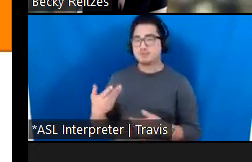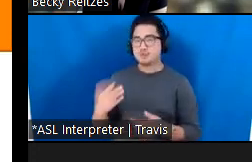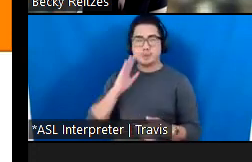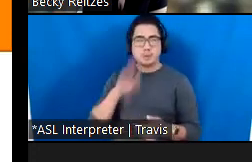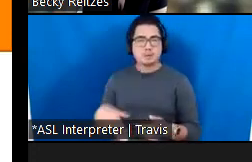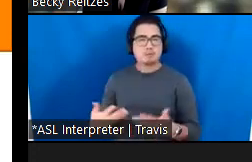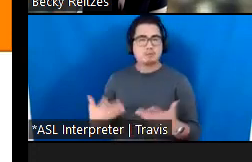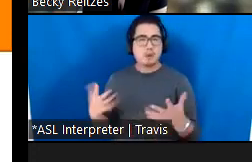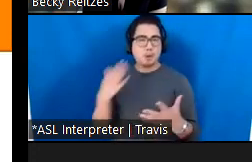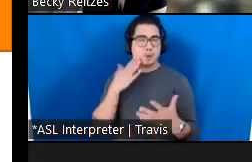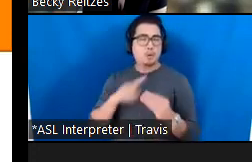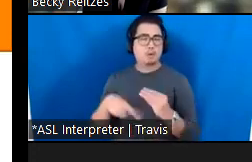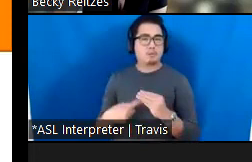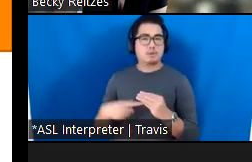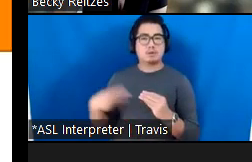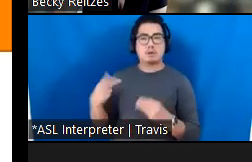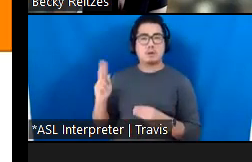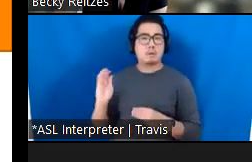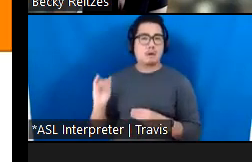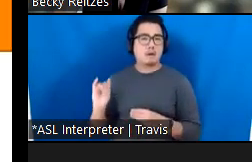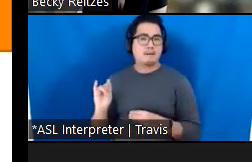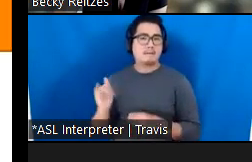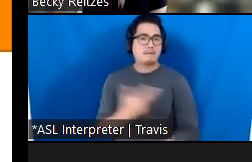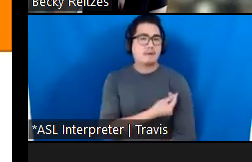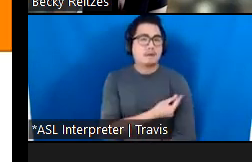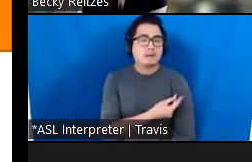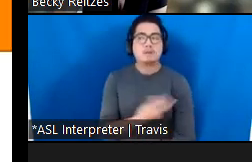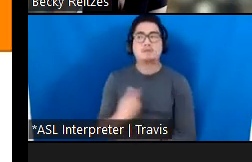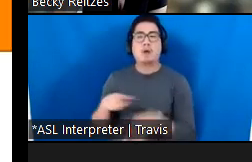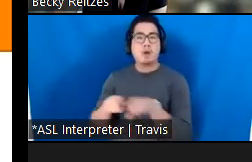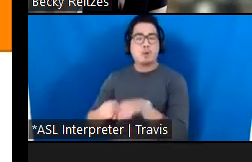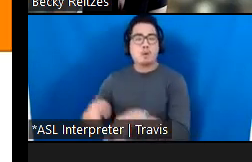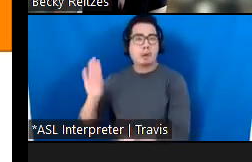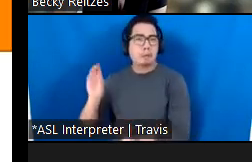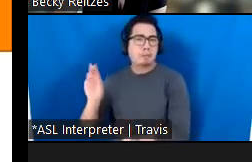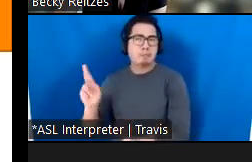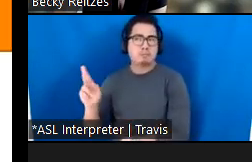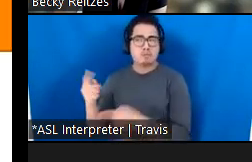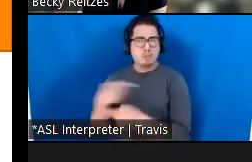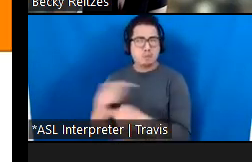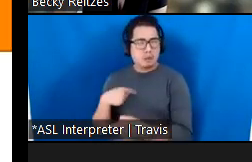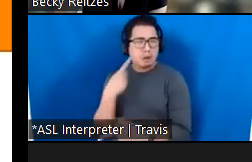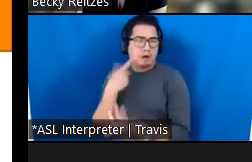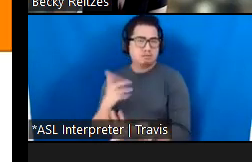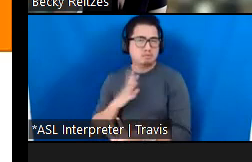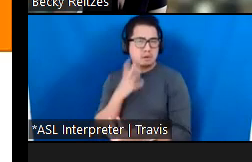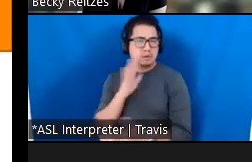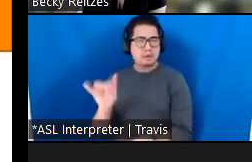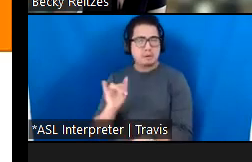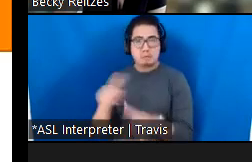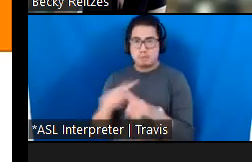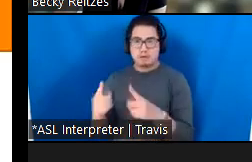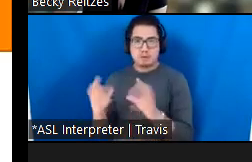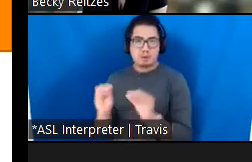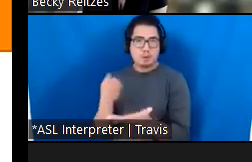reason to think that this wasn't true, but it's wonderful that somebody actually did research. I'm assuming the